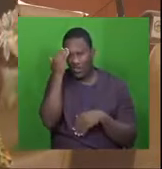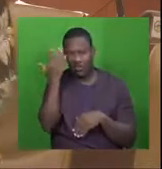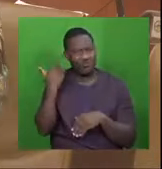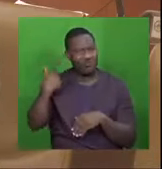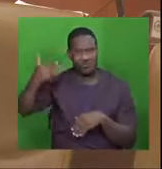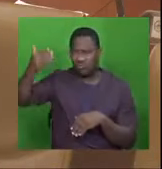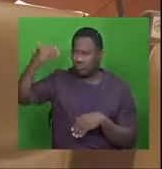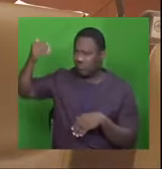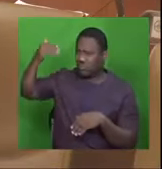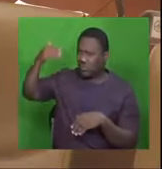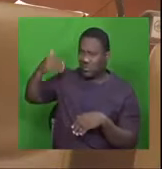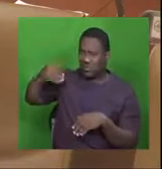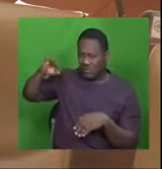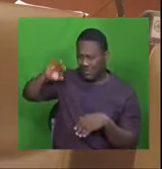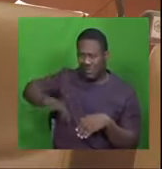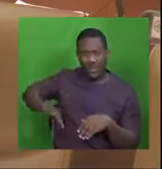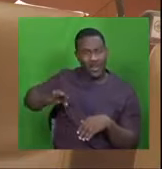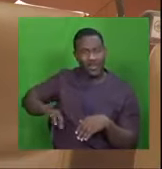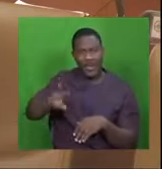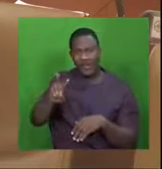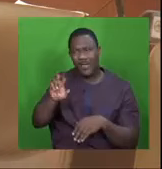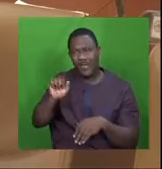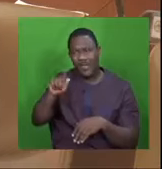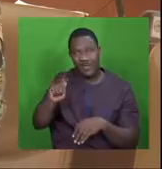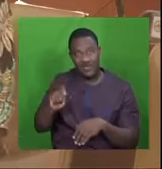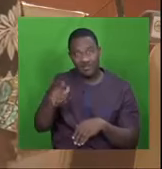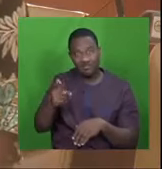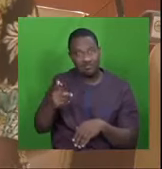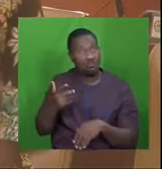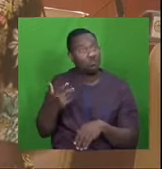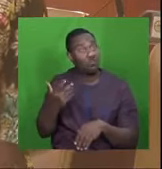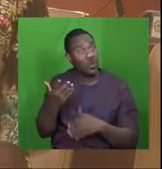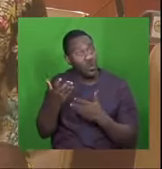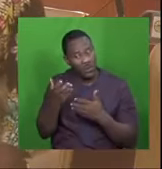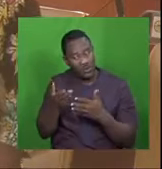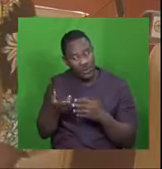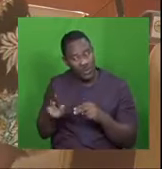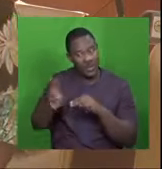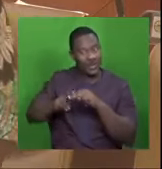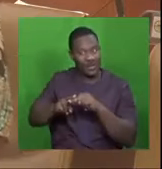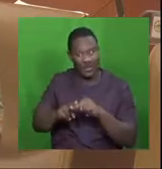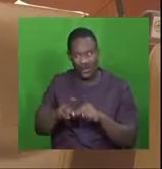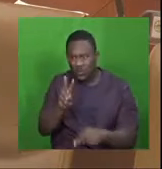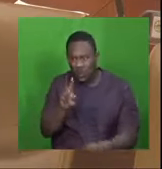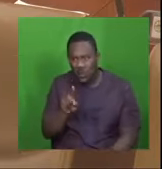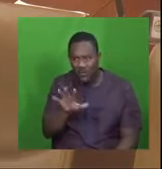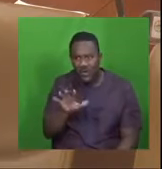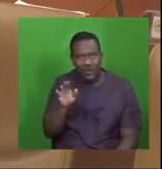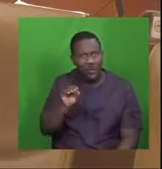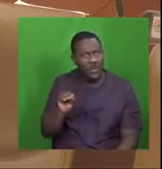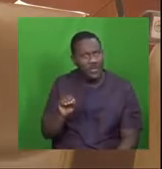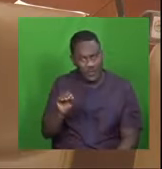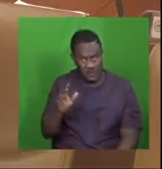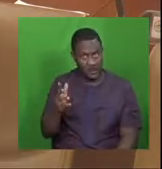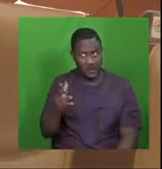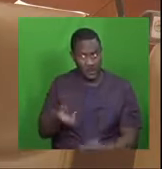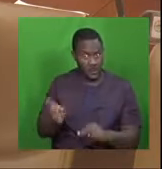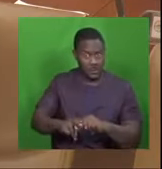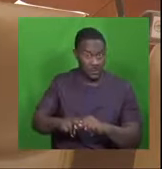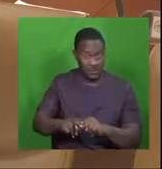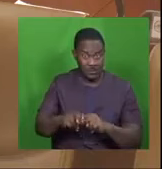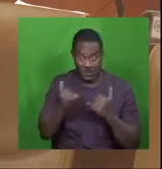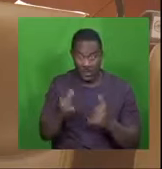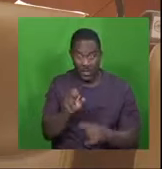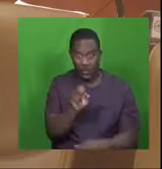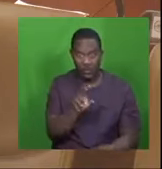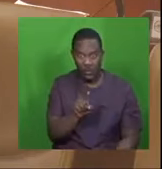successive governments have benefited from the VAT. Government is seeking to increase VAT by 2.5%. VAT currently